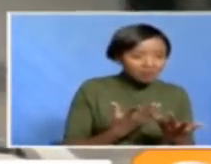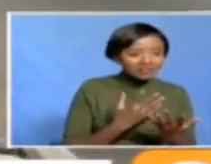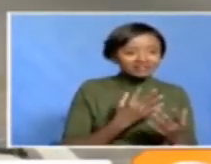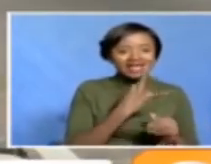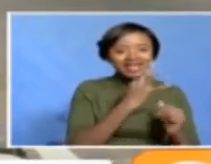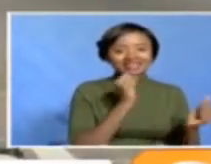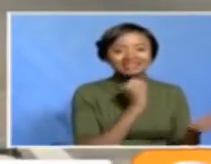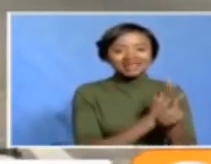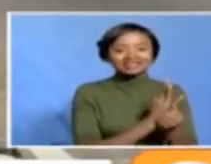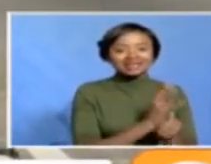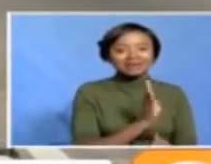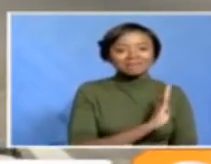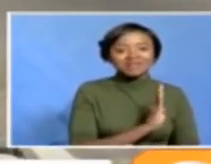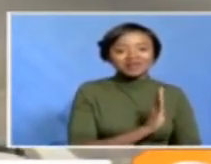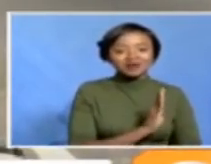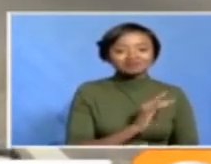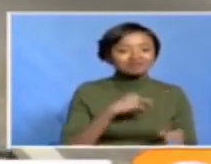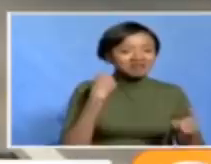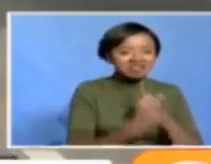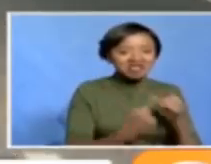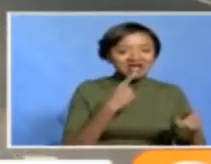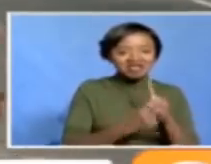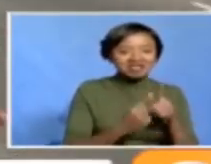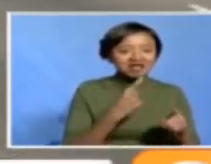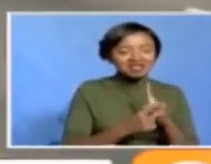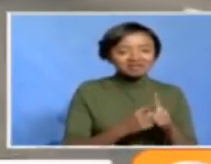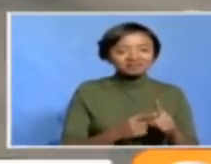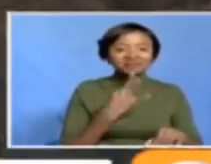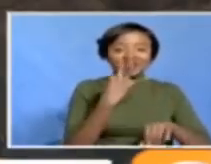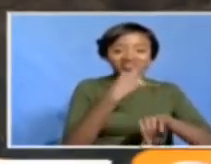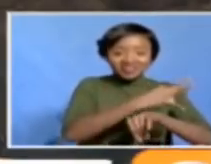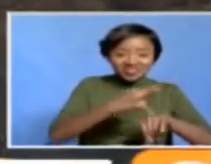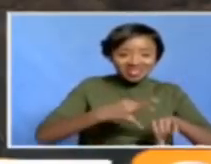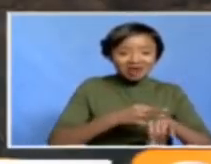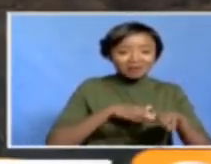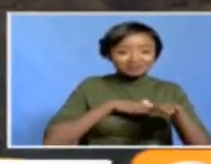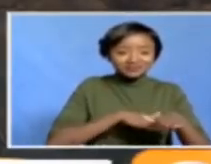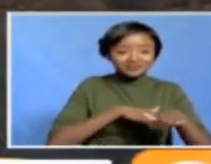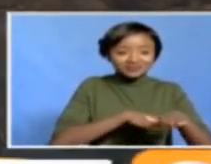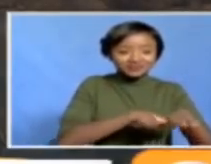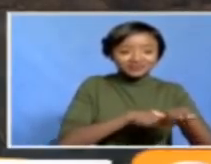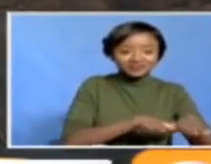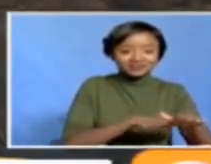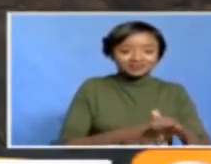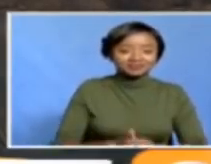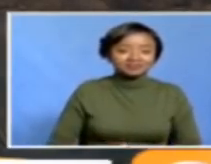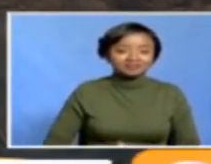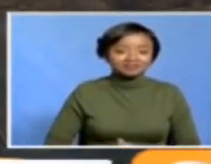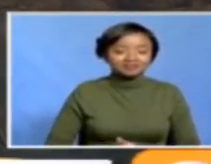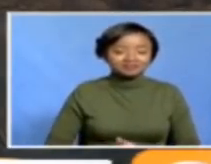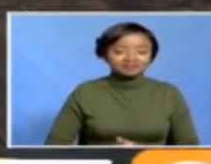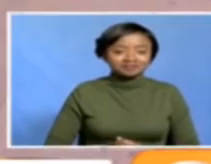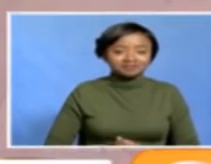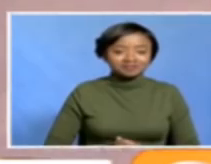13 billion Kenya shillings per year. And 3-hour traffic delays here are quite commonplace.